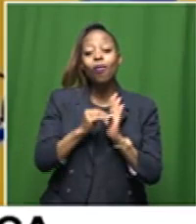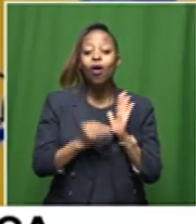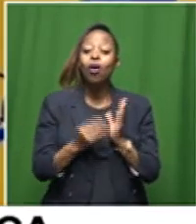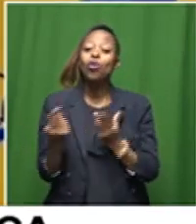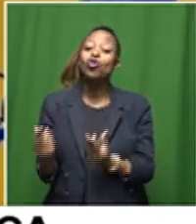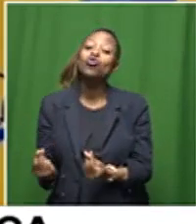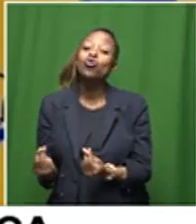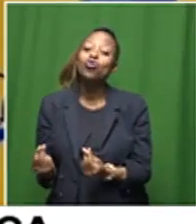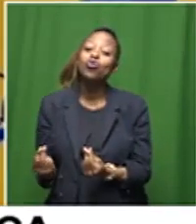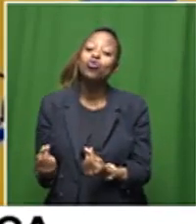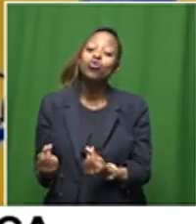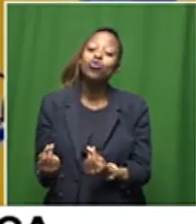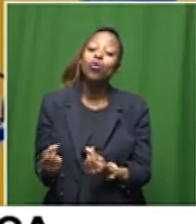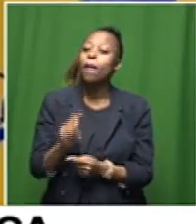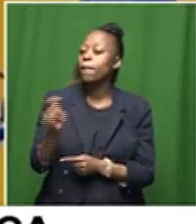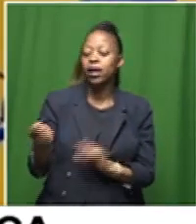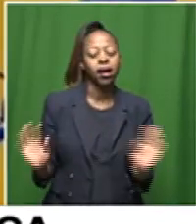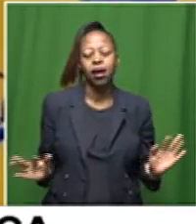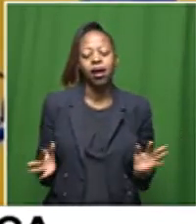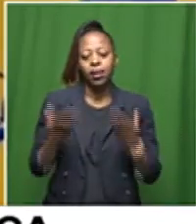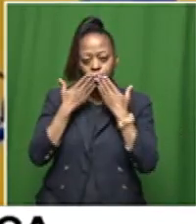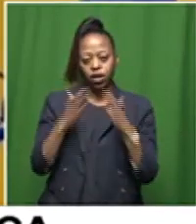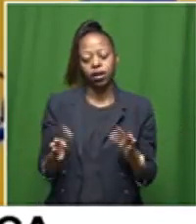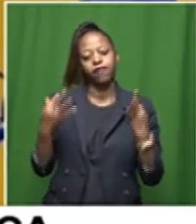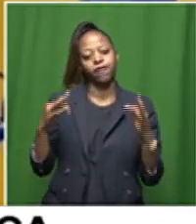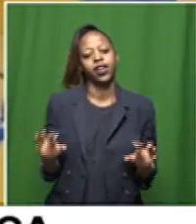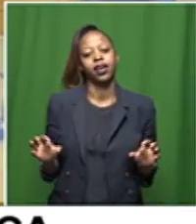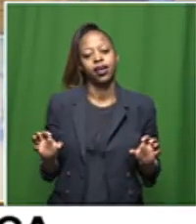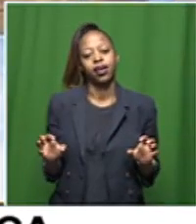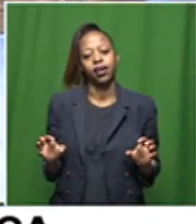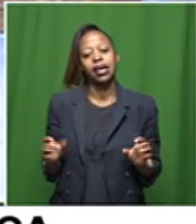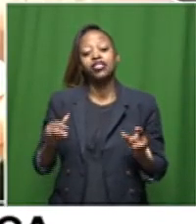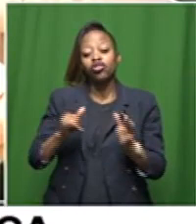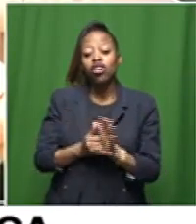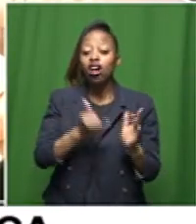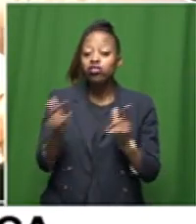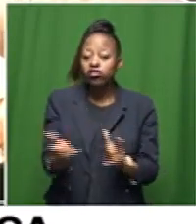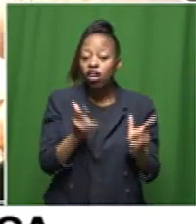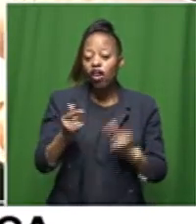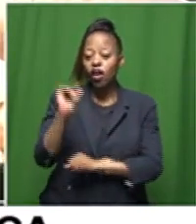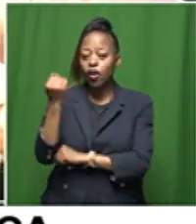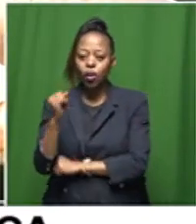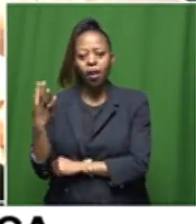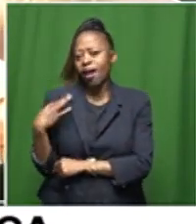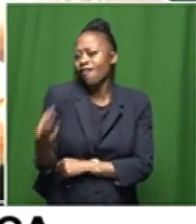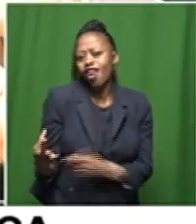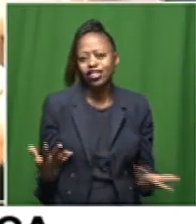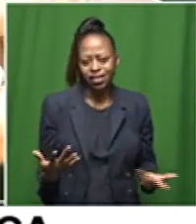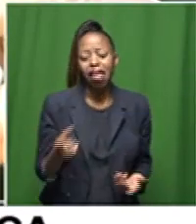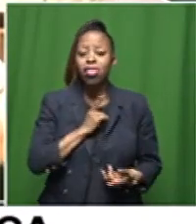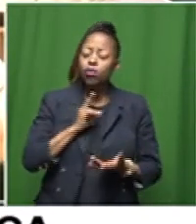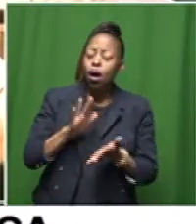it we don't pay them. We only deal with the issues of logistics for them. They're doing it pro bono. That's why we're